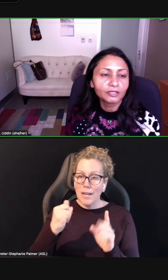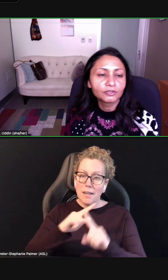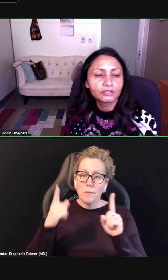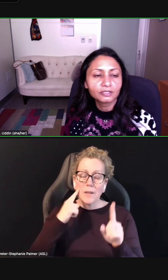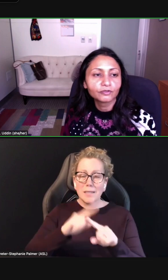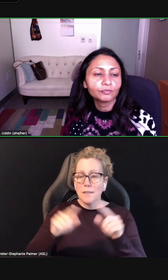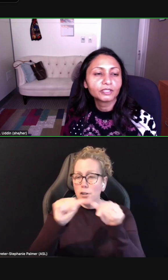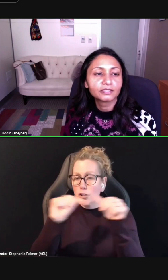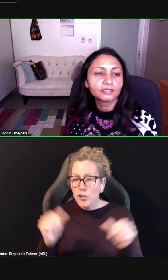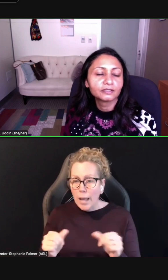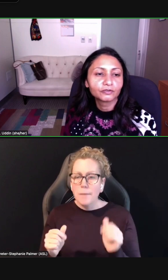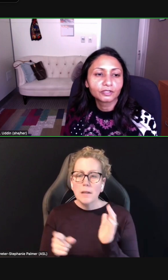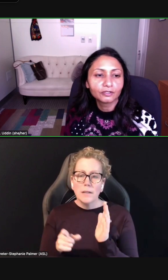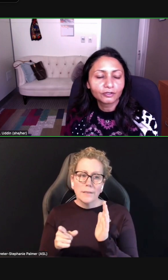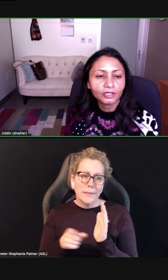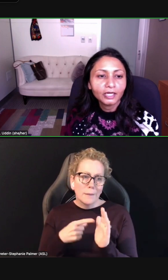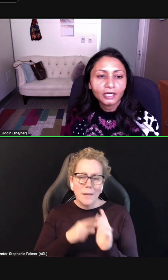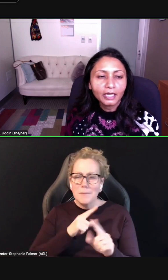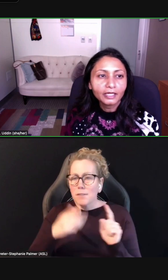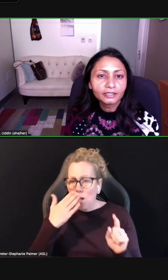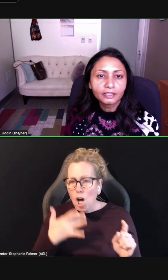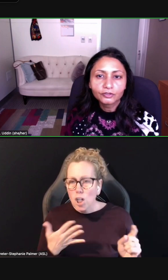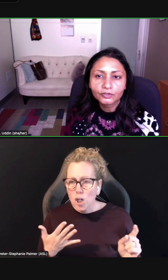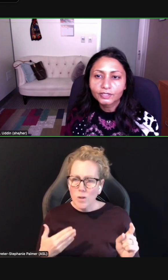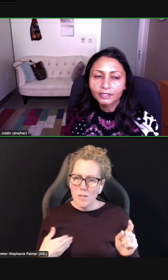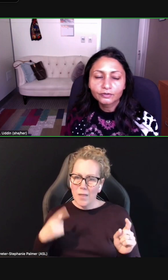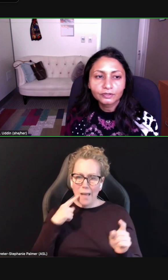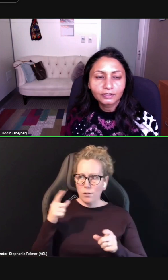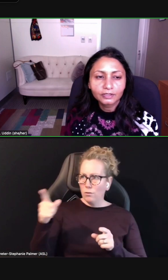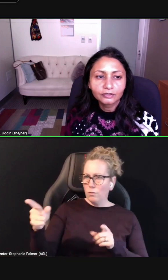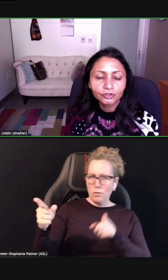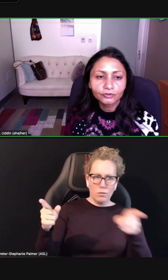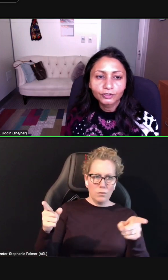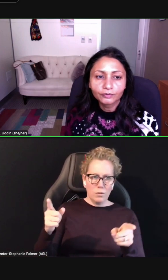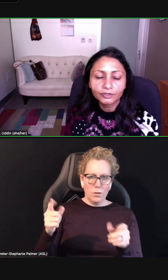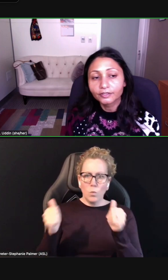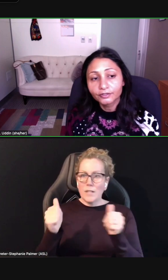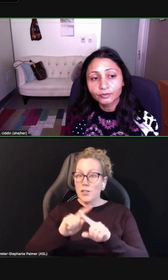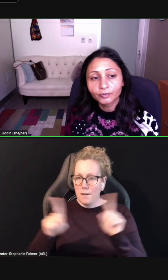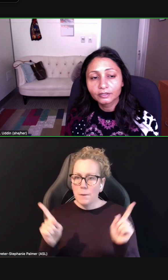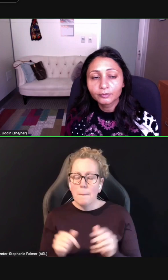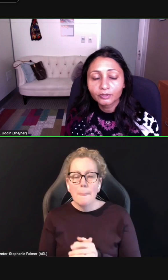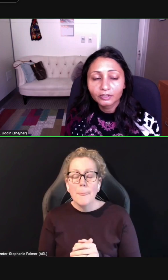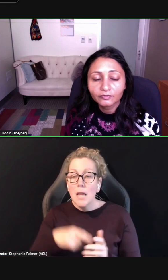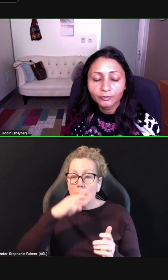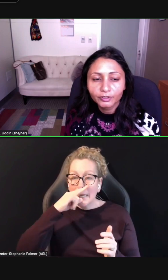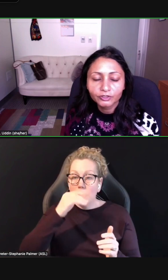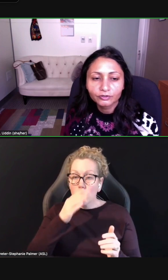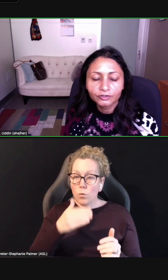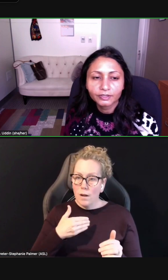and sometimes it's different because it's a different color. And it turns out children